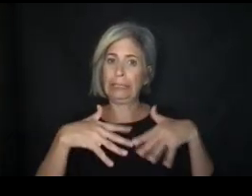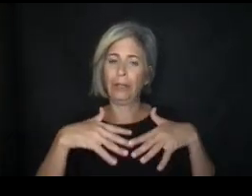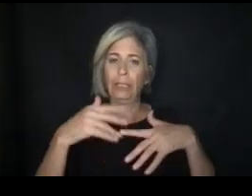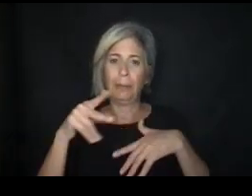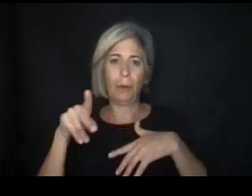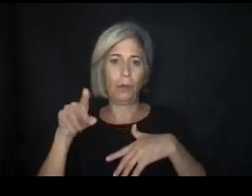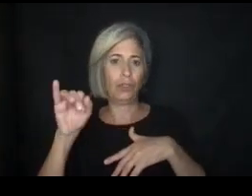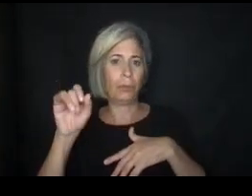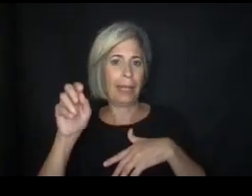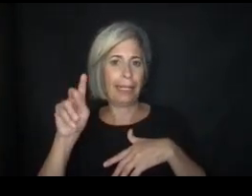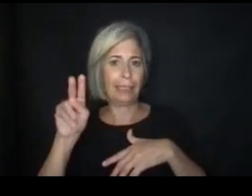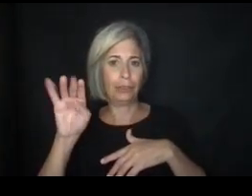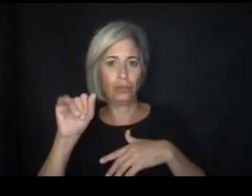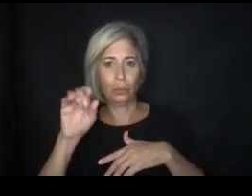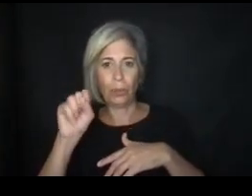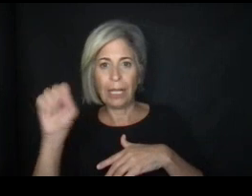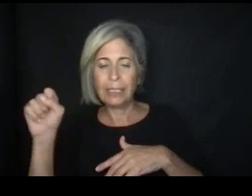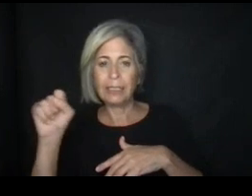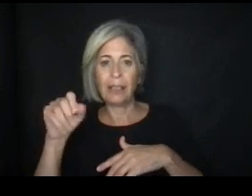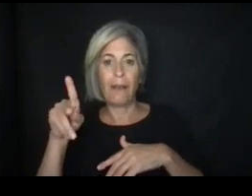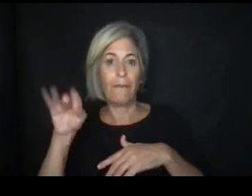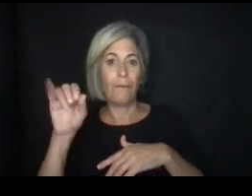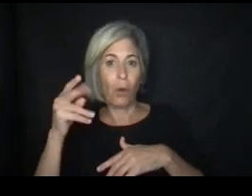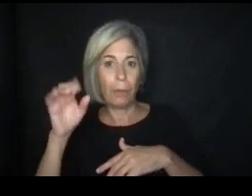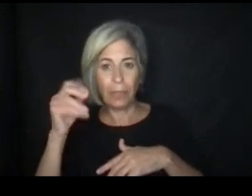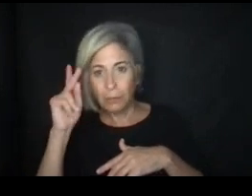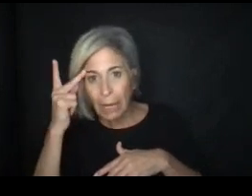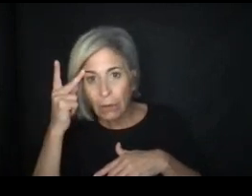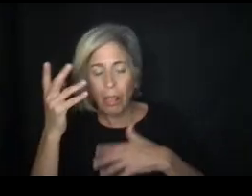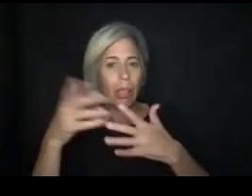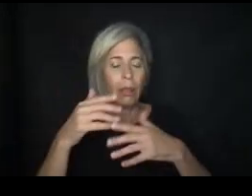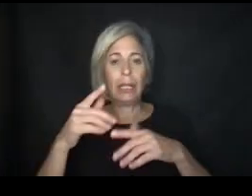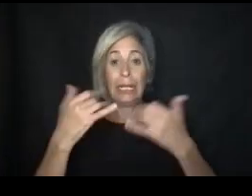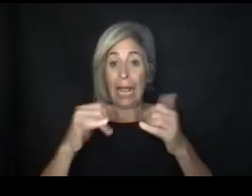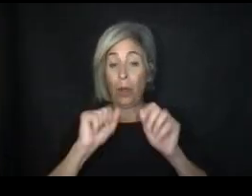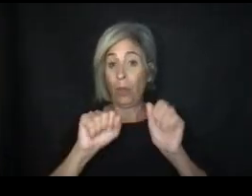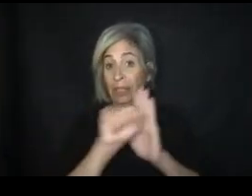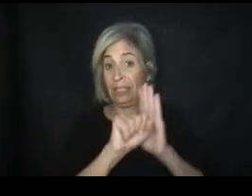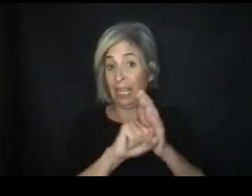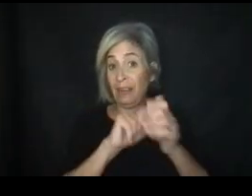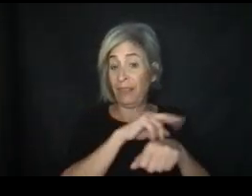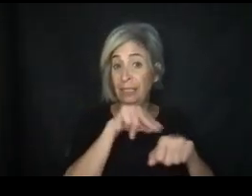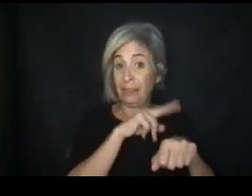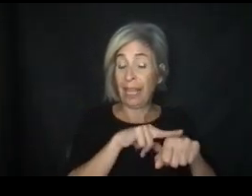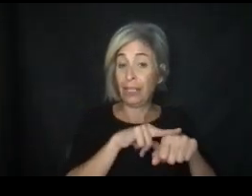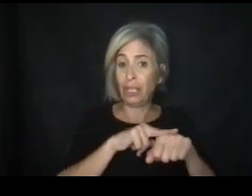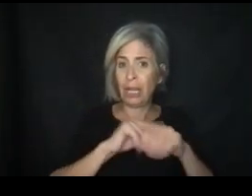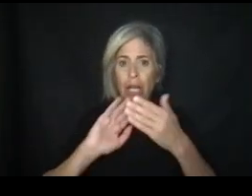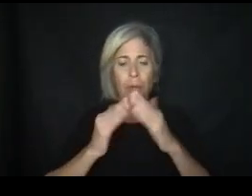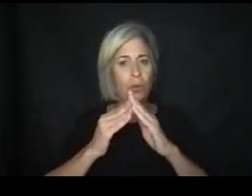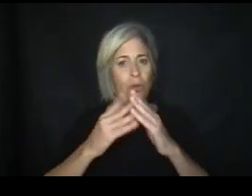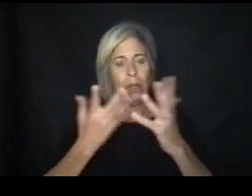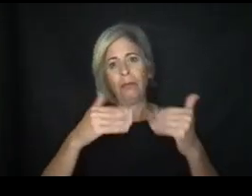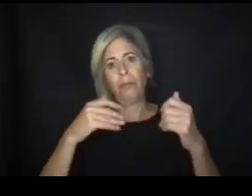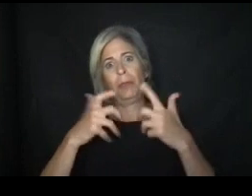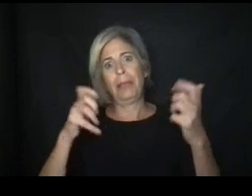stress disorder, and even some phobias. With the current state of our nation, there is no doubt that our community is riddled with such issues as